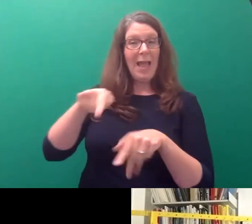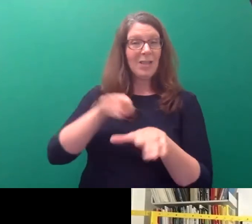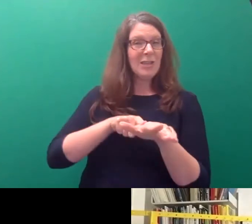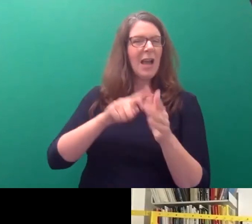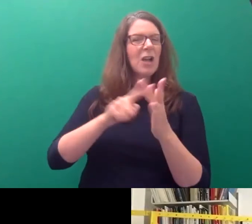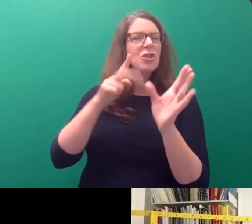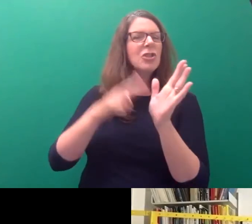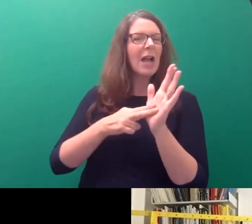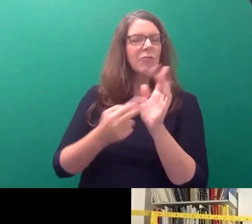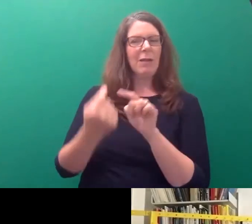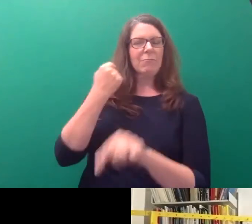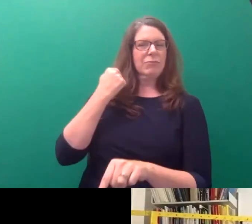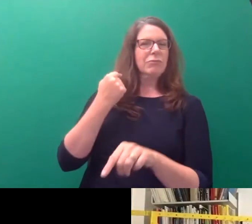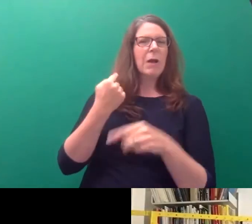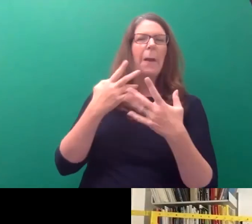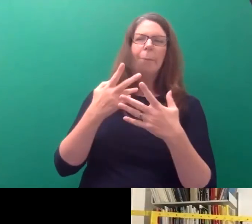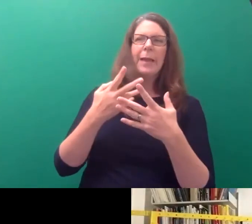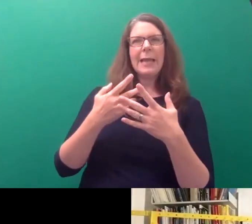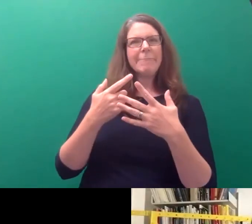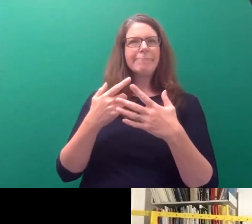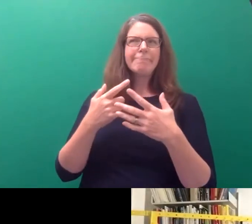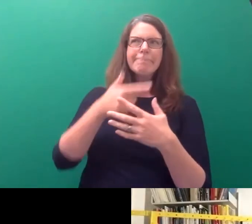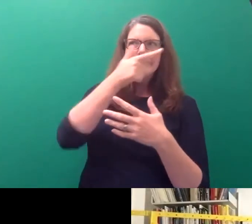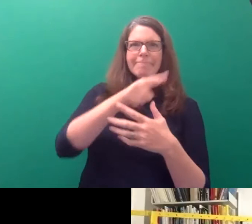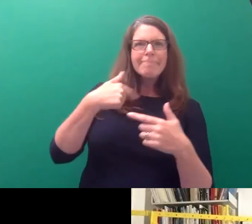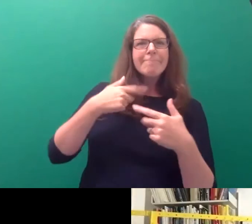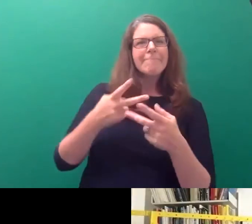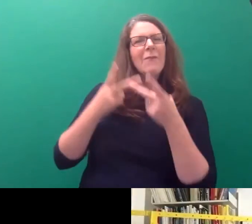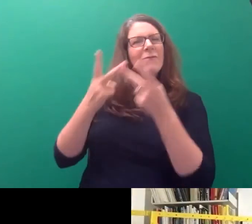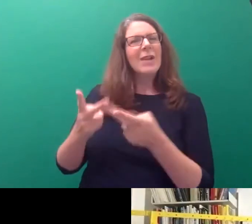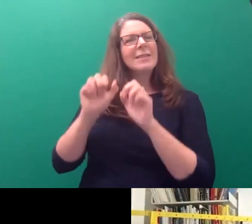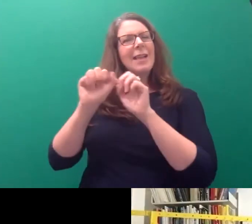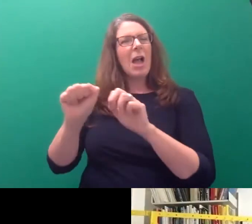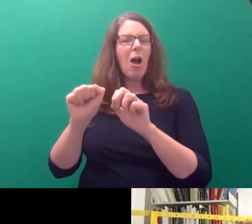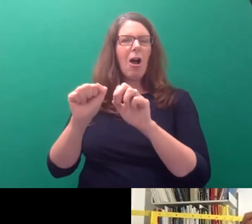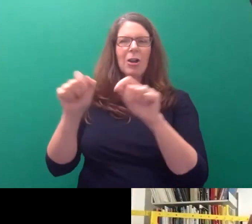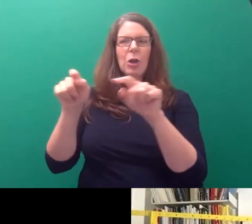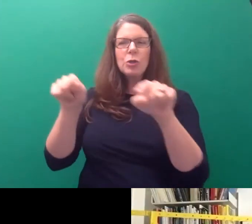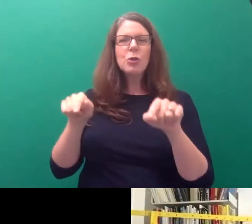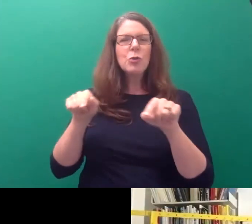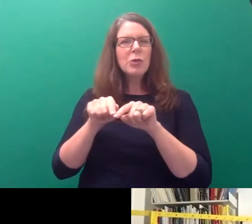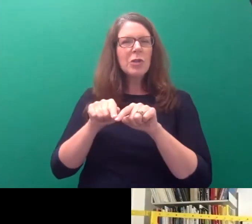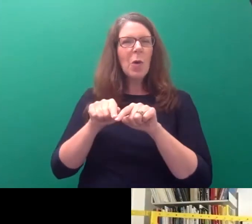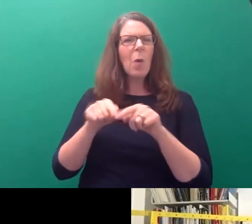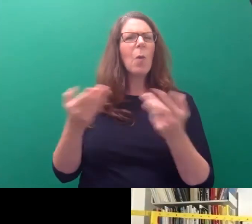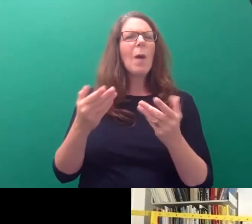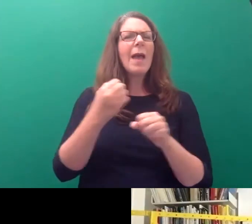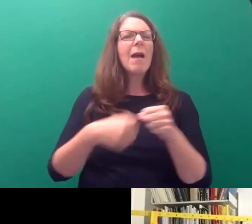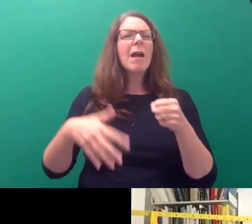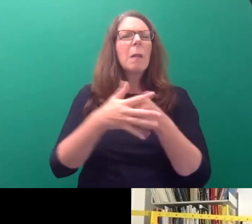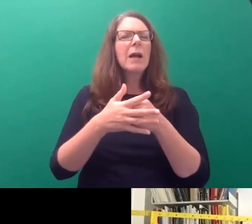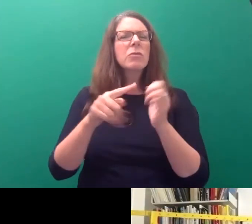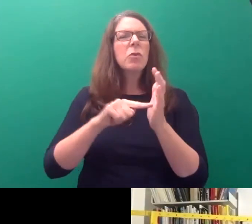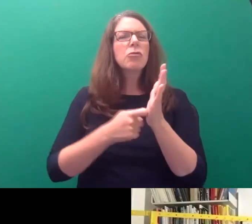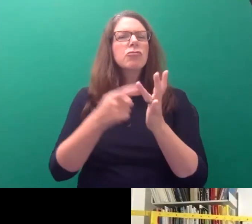And I had the chance to visit her fab studio, her eclectic, vibrant studio in the Tron, in the heart of